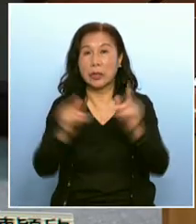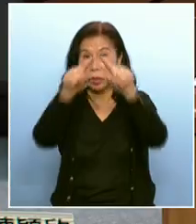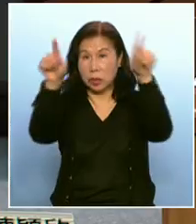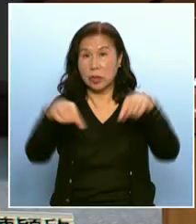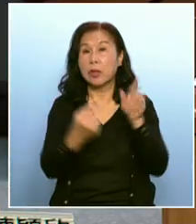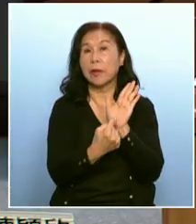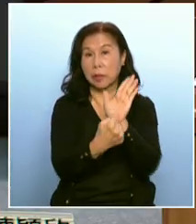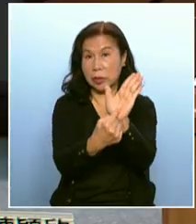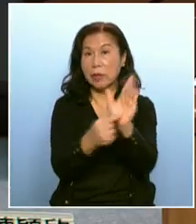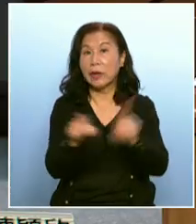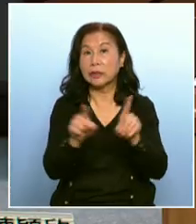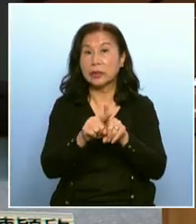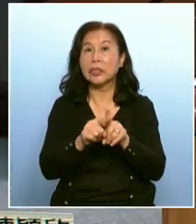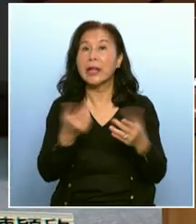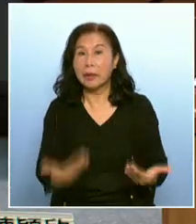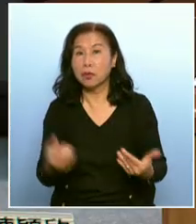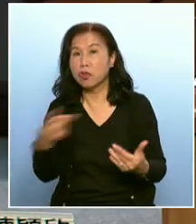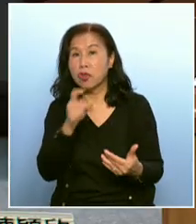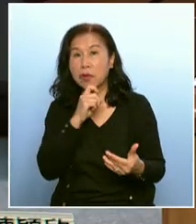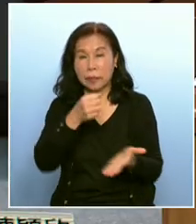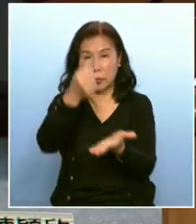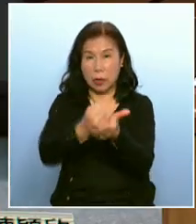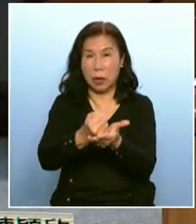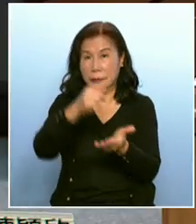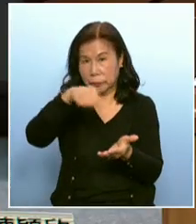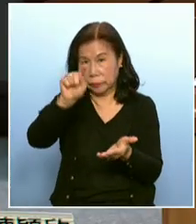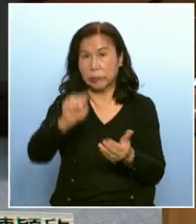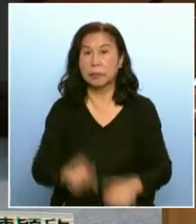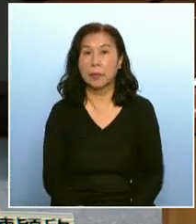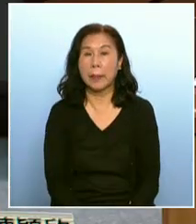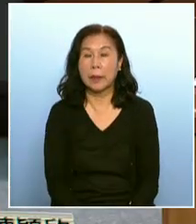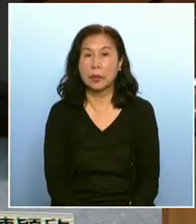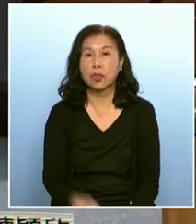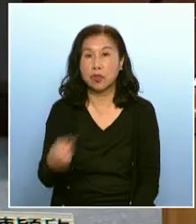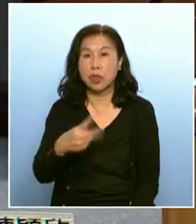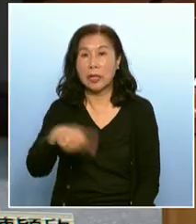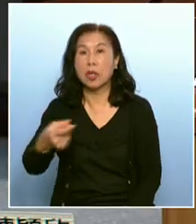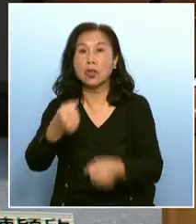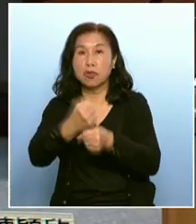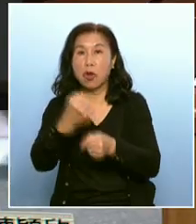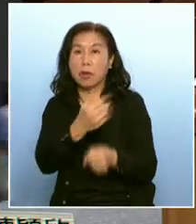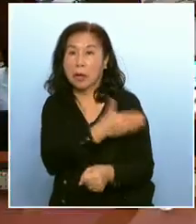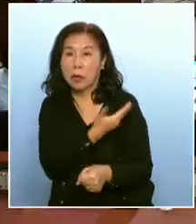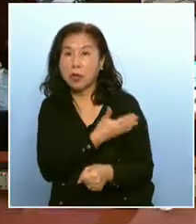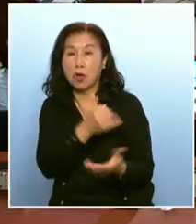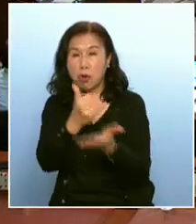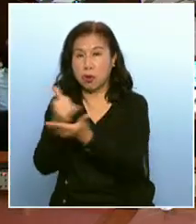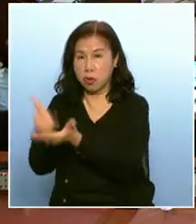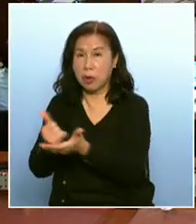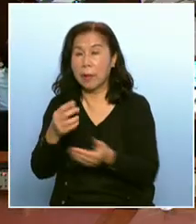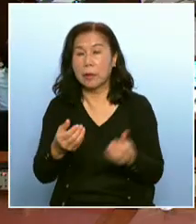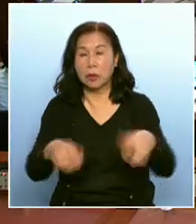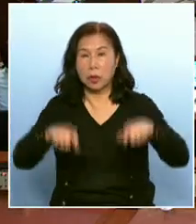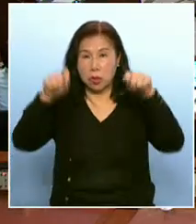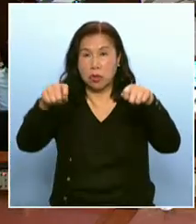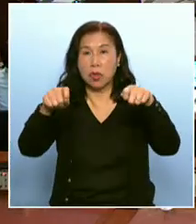Now, Deputy Secretary Thomas will use a ballot paper sample and demonstrate how you should